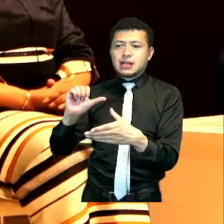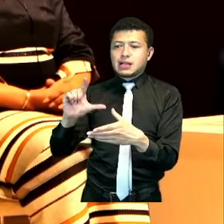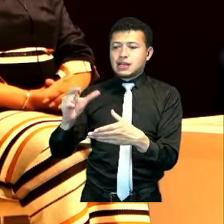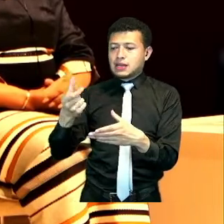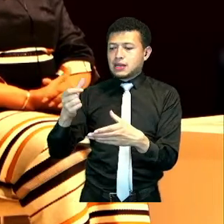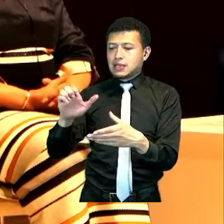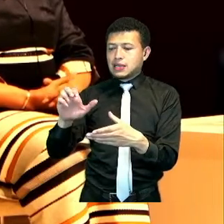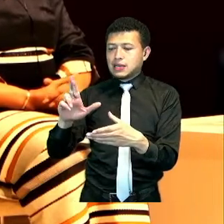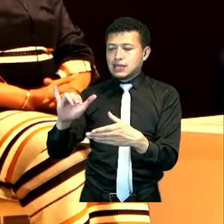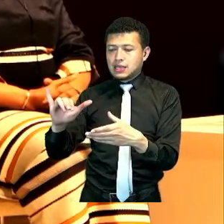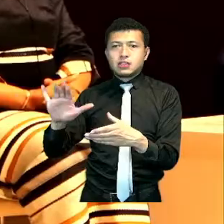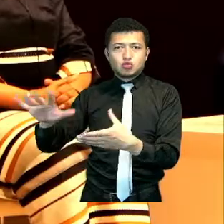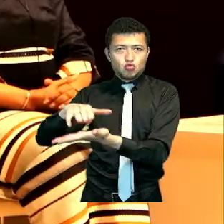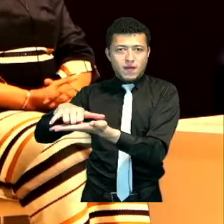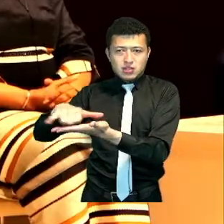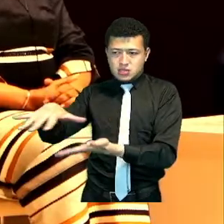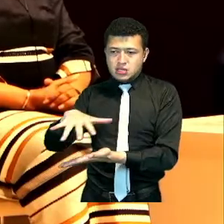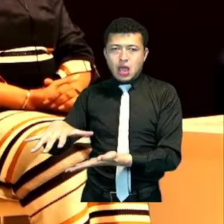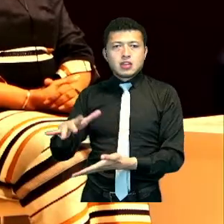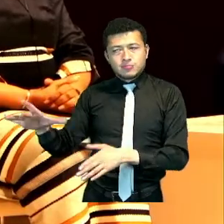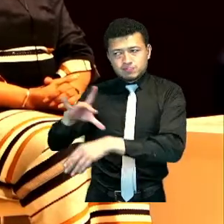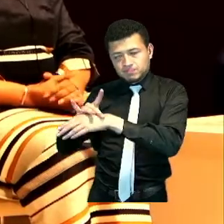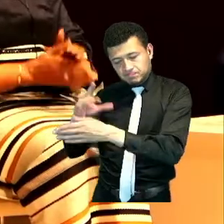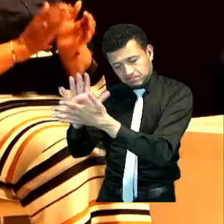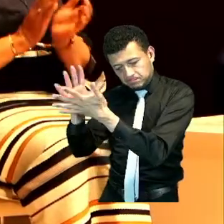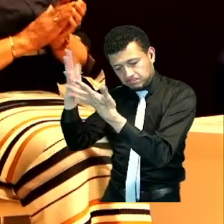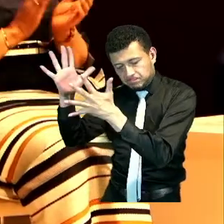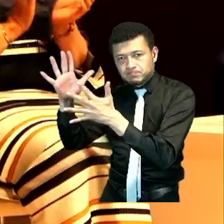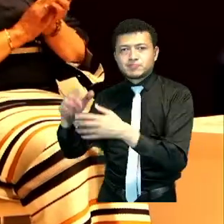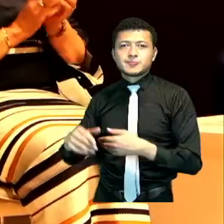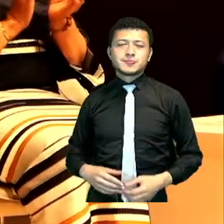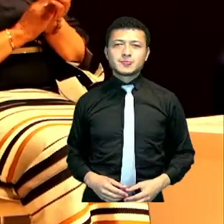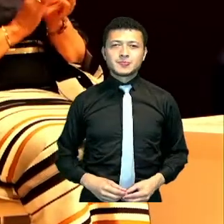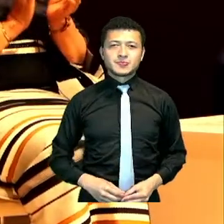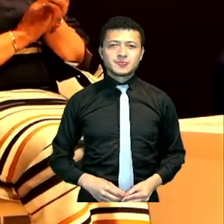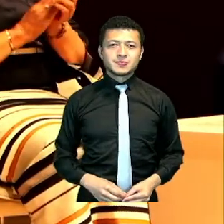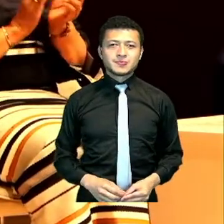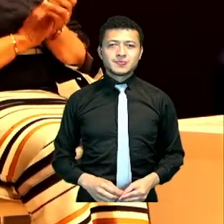Carnegie Corporation in New York. Welcome.